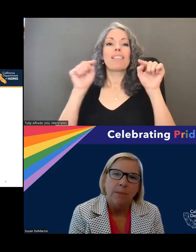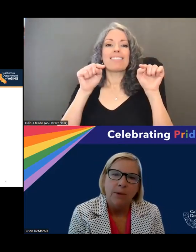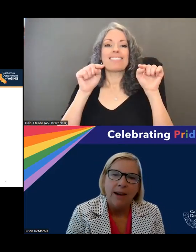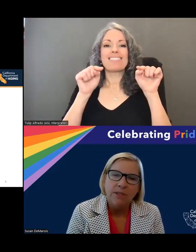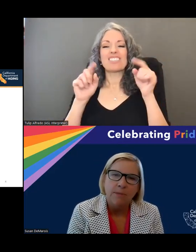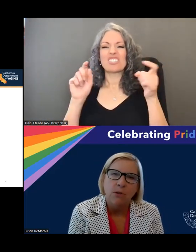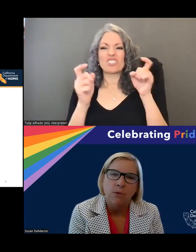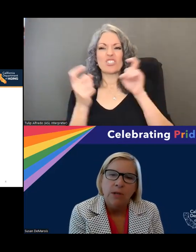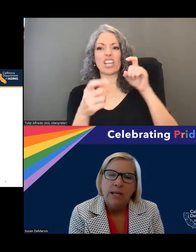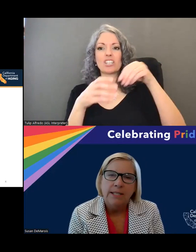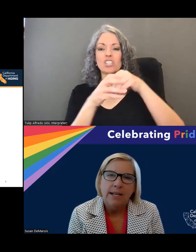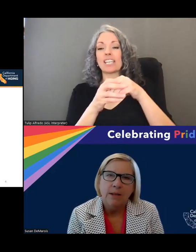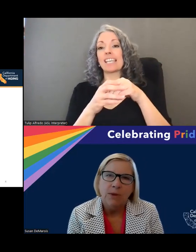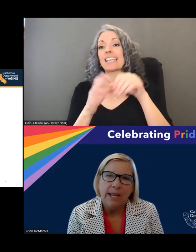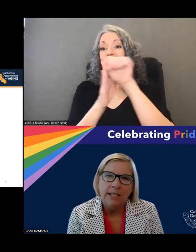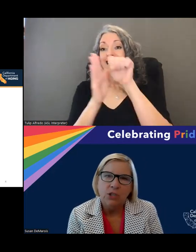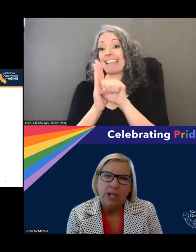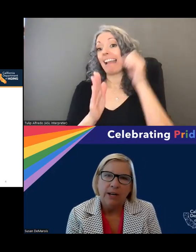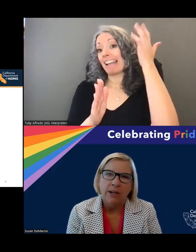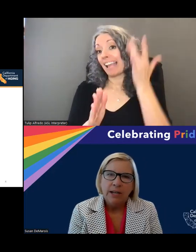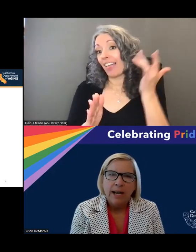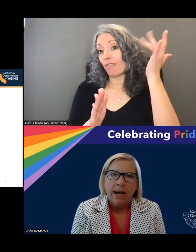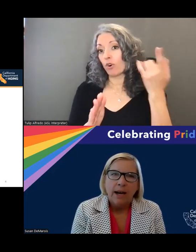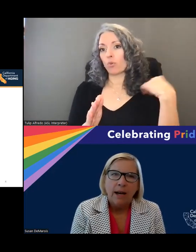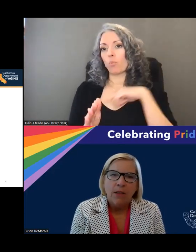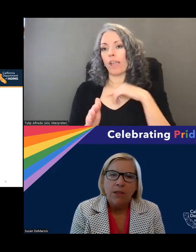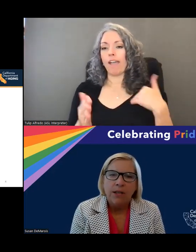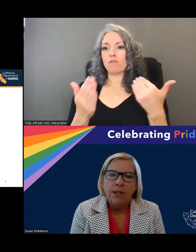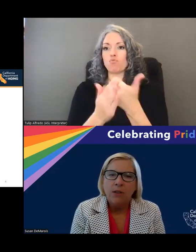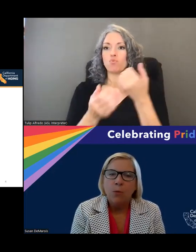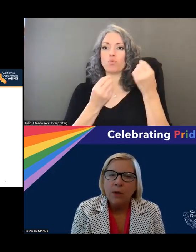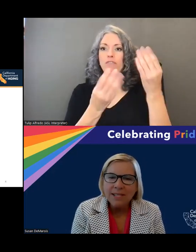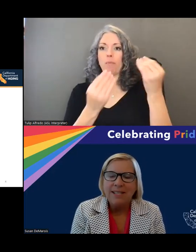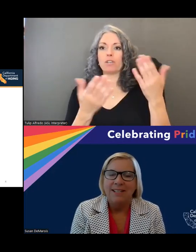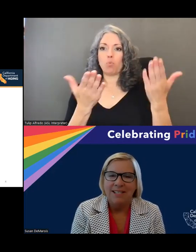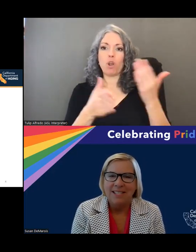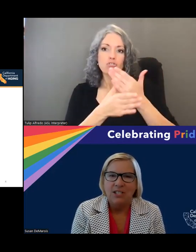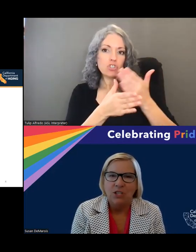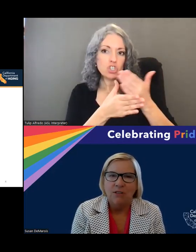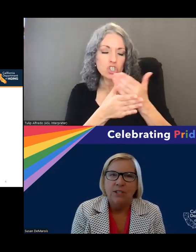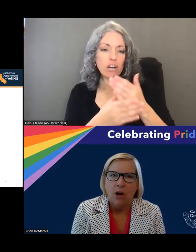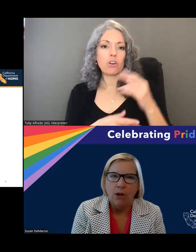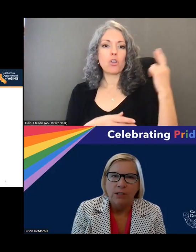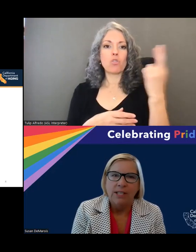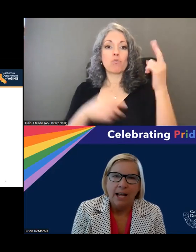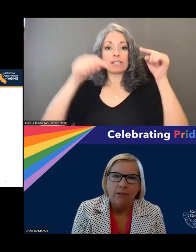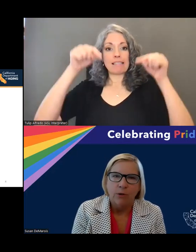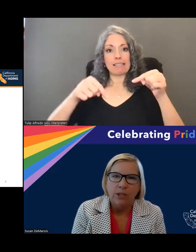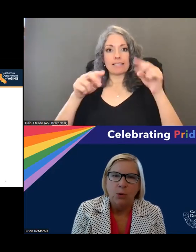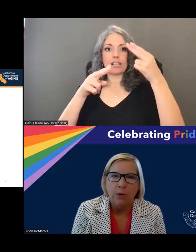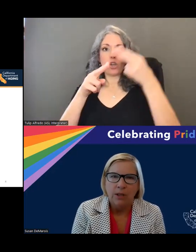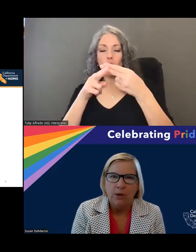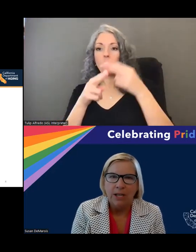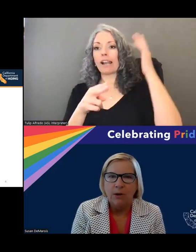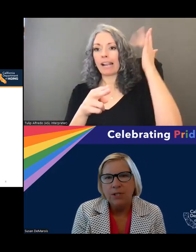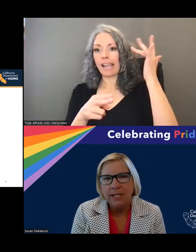our state, but we have some new data that we'd like to share. The reason this initiative is called